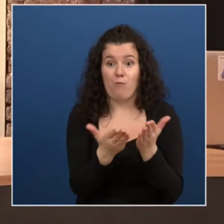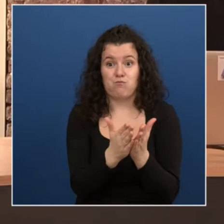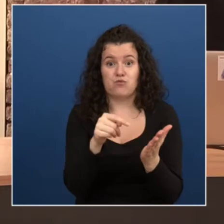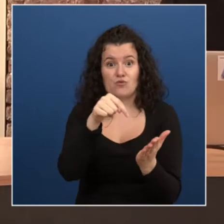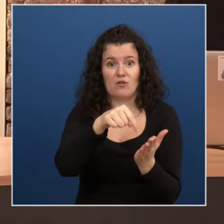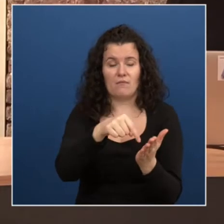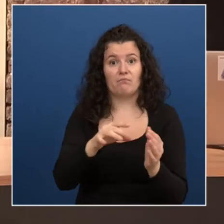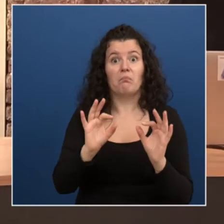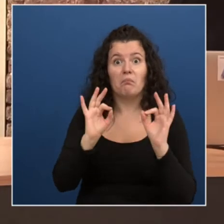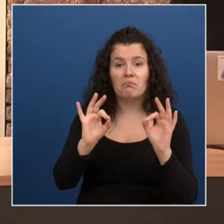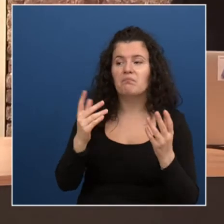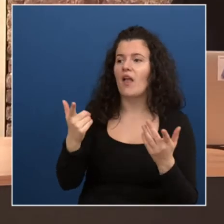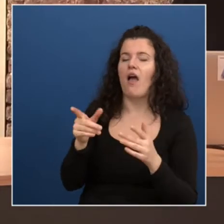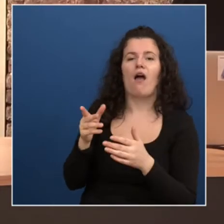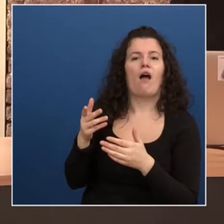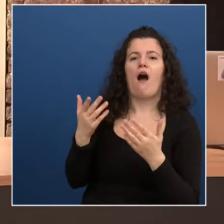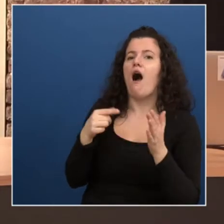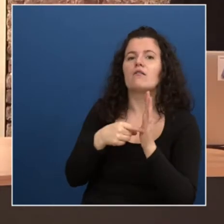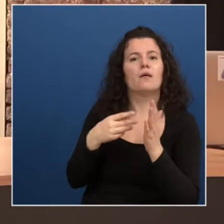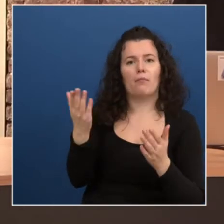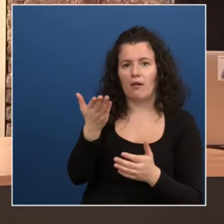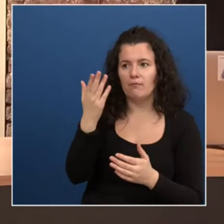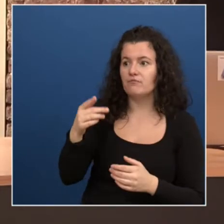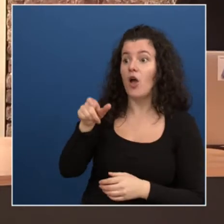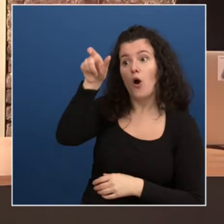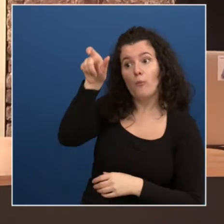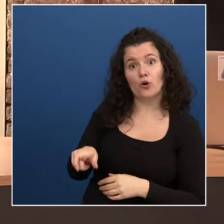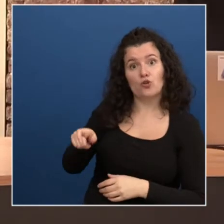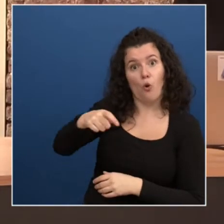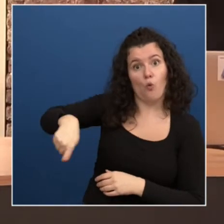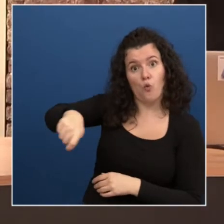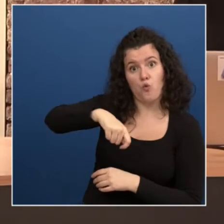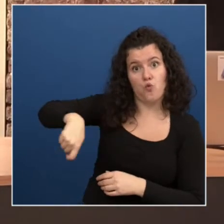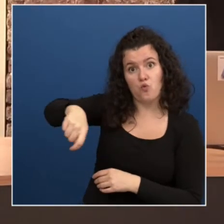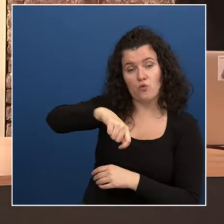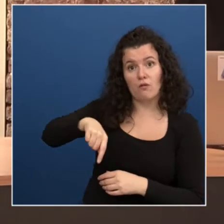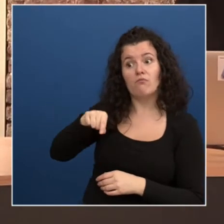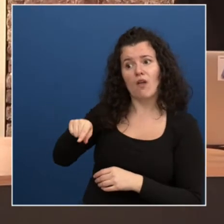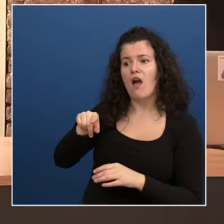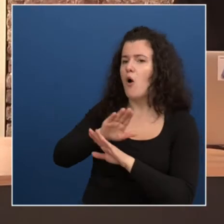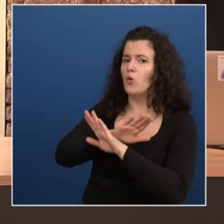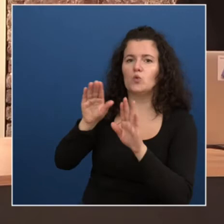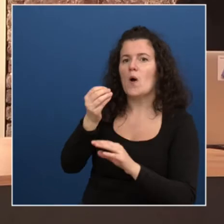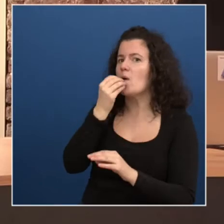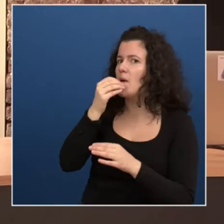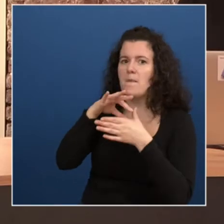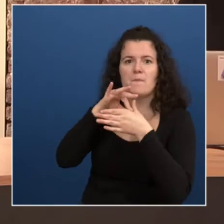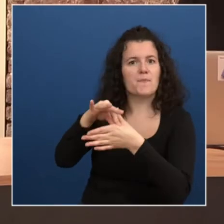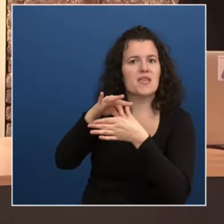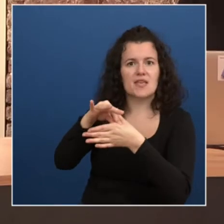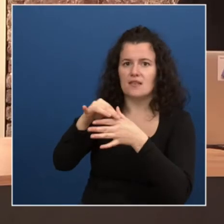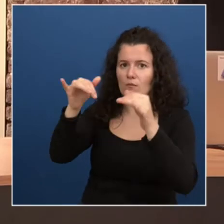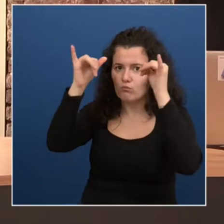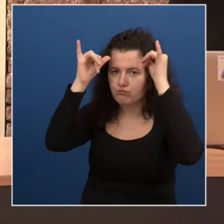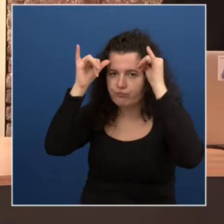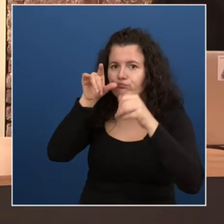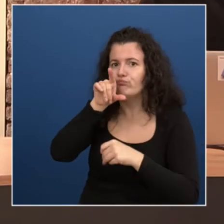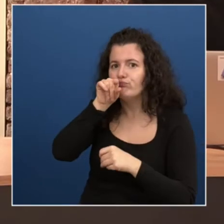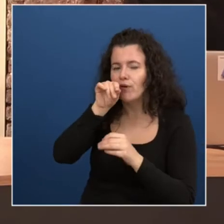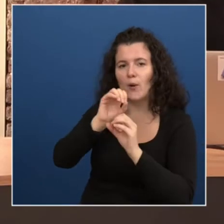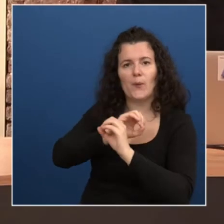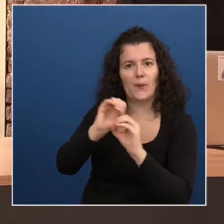customers. Maybe something that people can't imagine, but I think that should be possible, or that is a possible